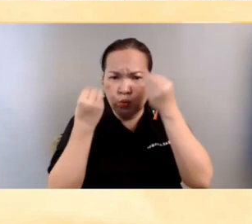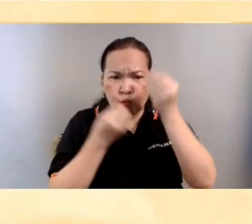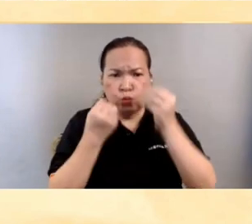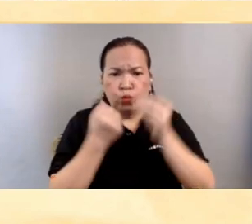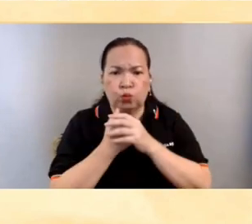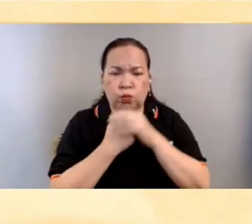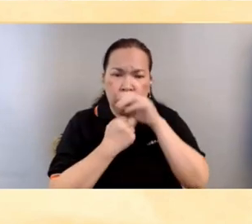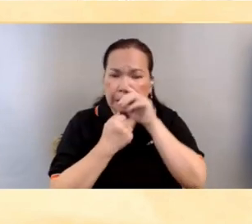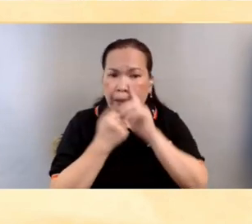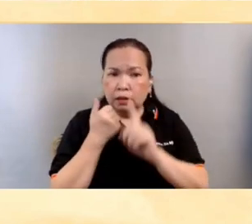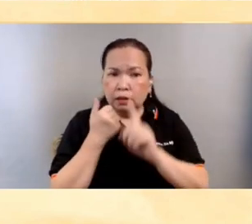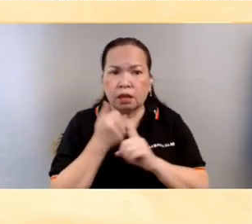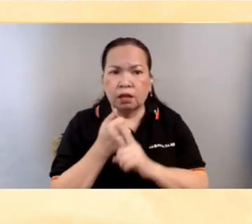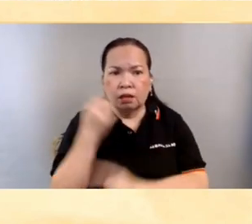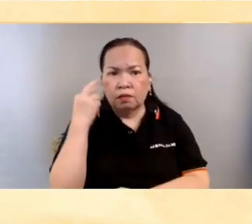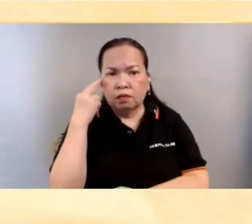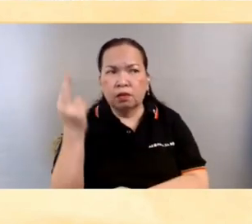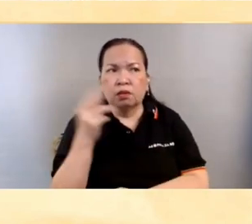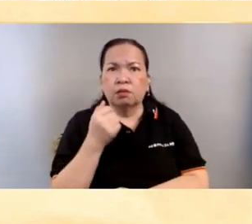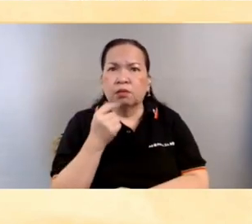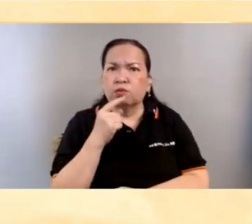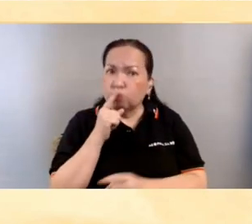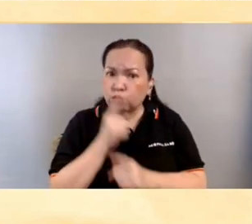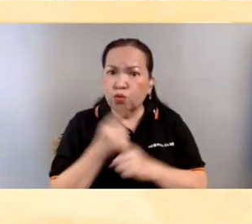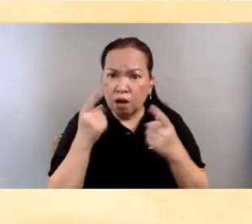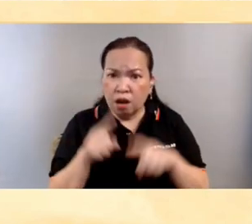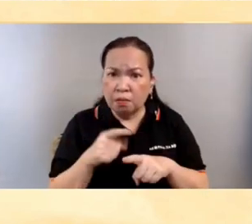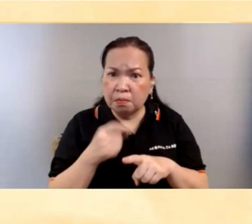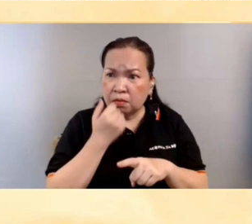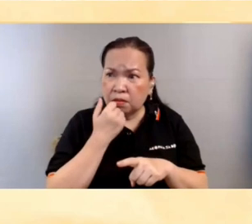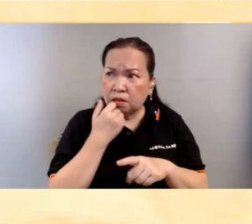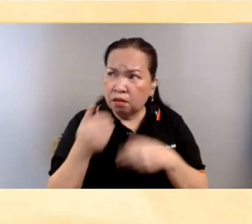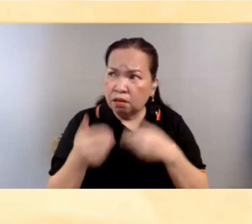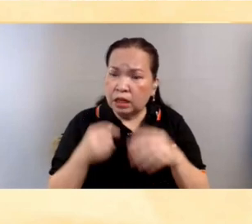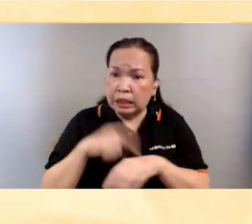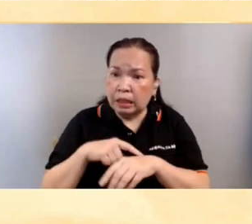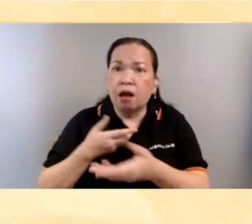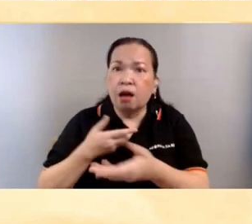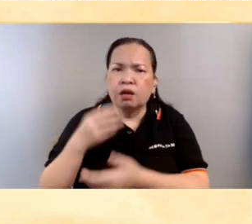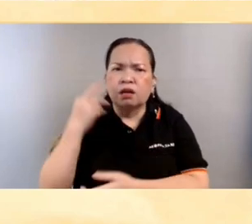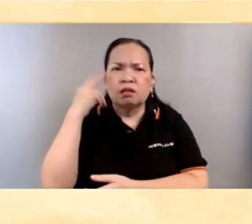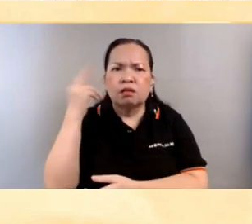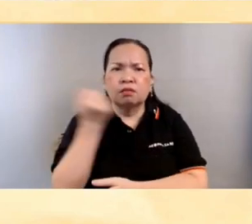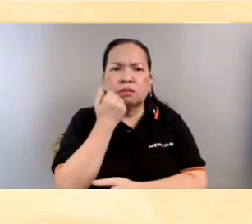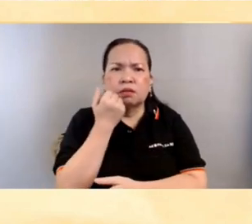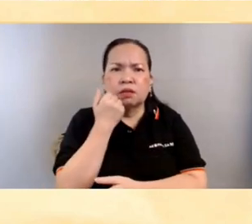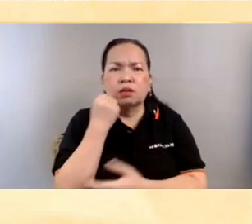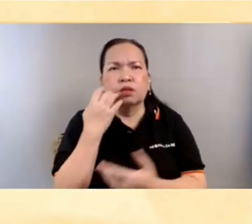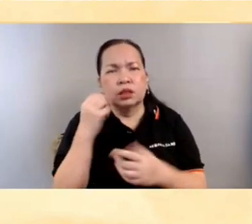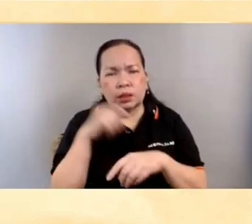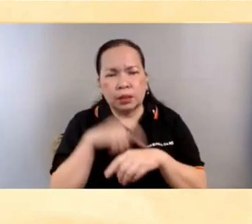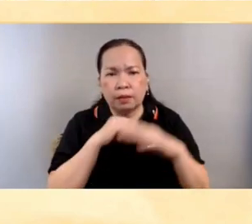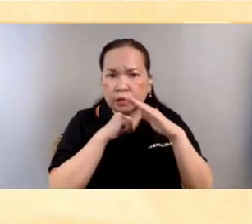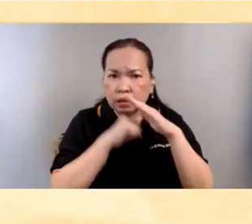only realize that something bad happened in the course of the counseling when they're already in the shelter.